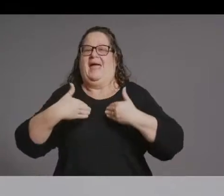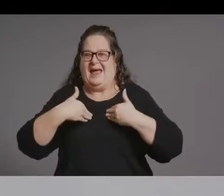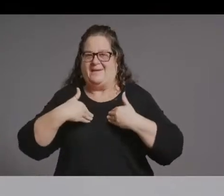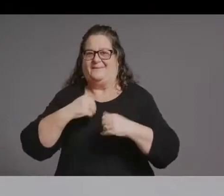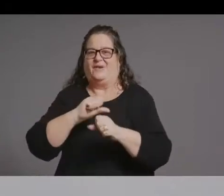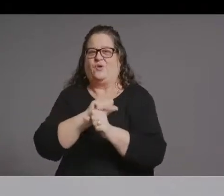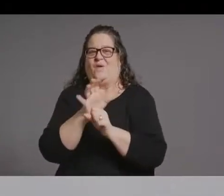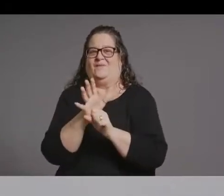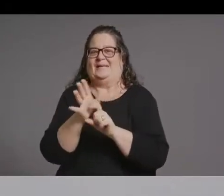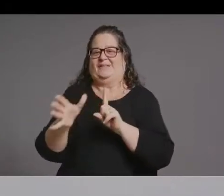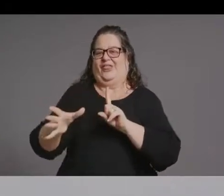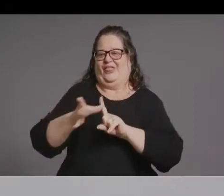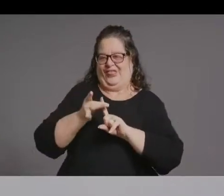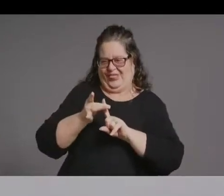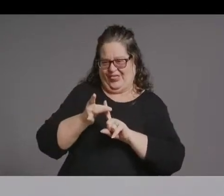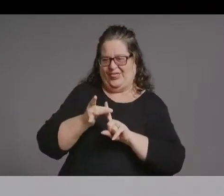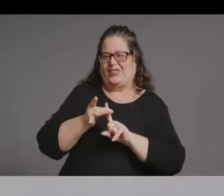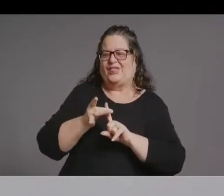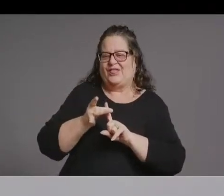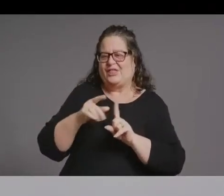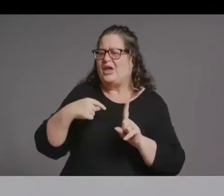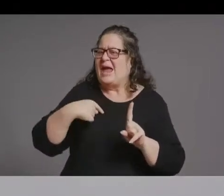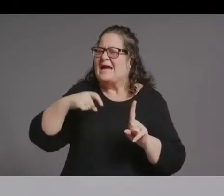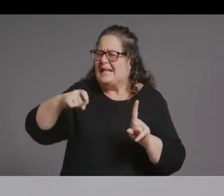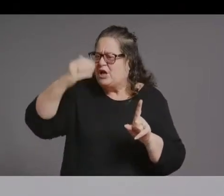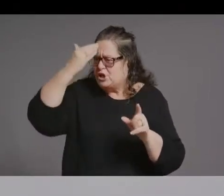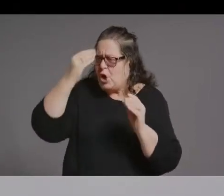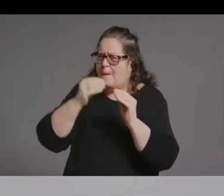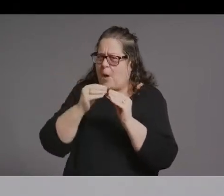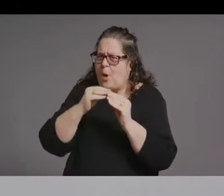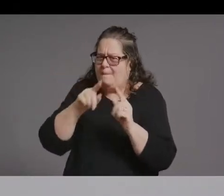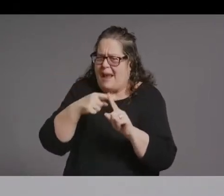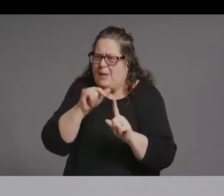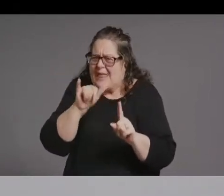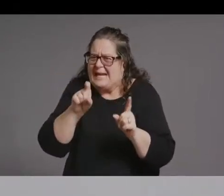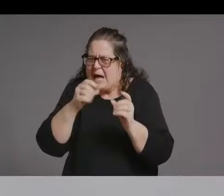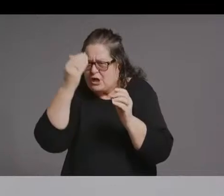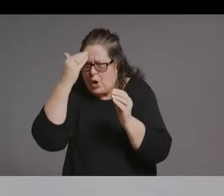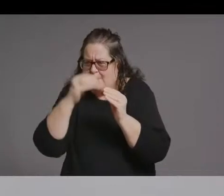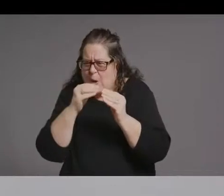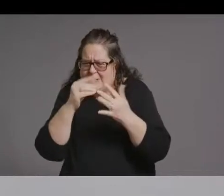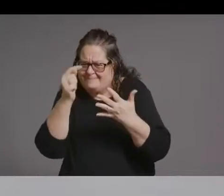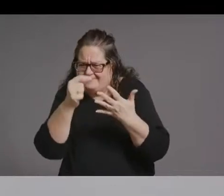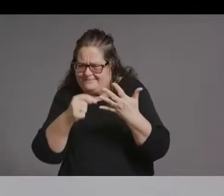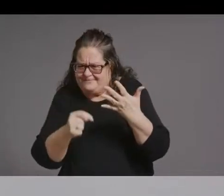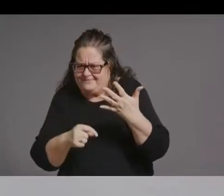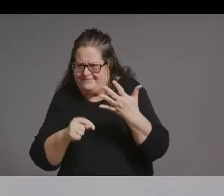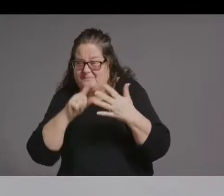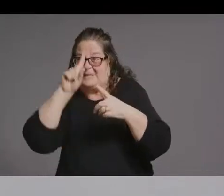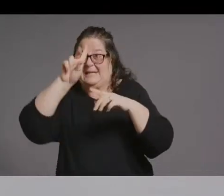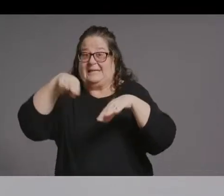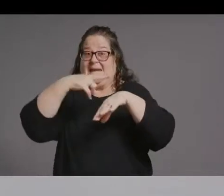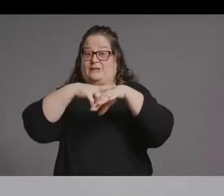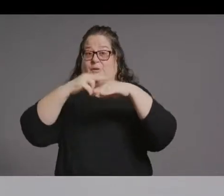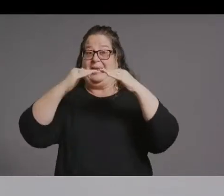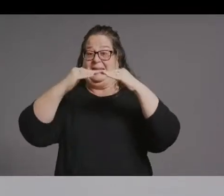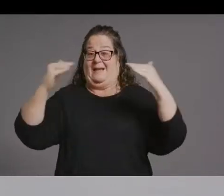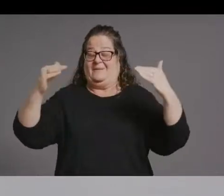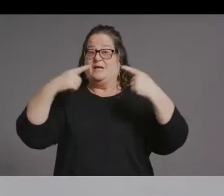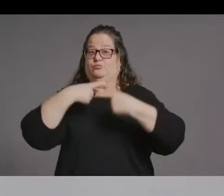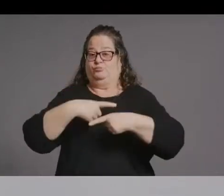don't know what was released nationally, and some states may not be reporting like as quickly as we are. So I'd have to go back and look at that